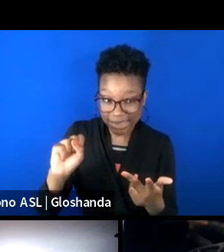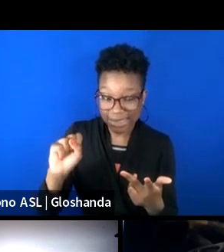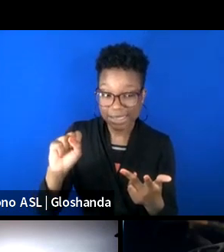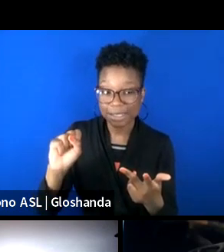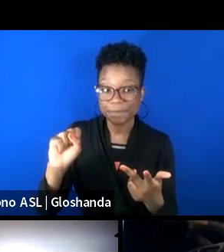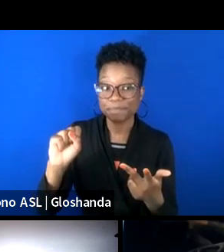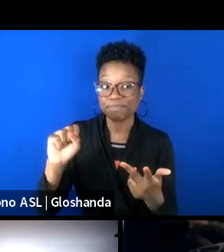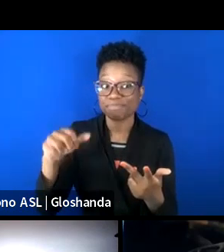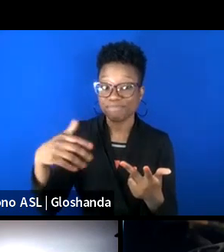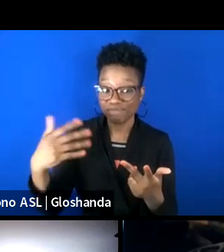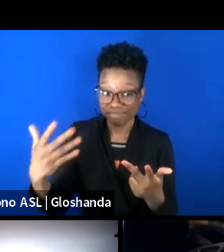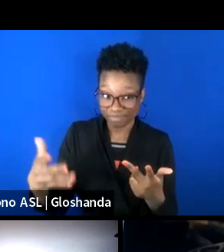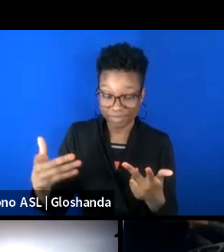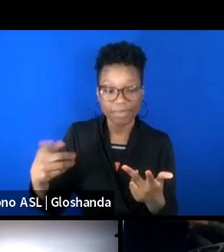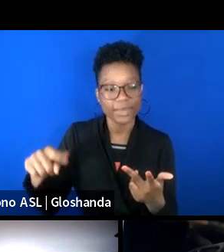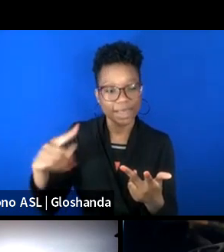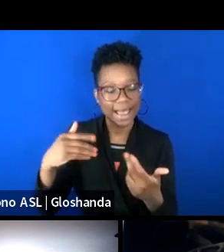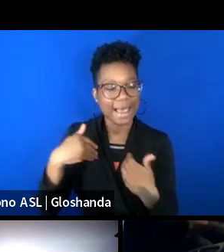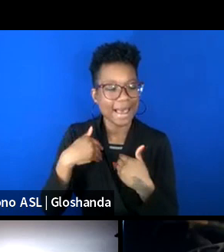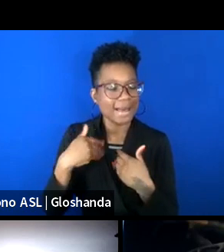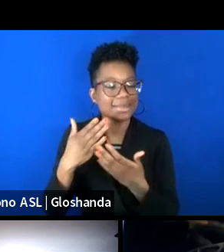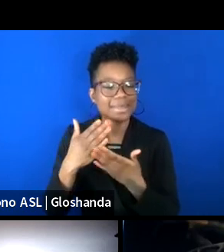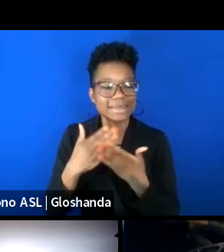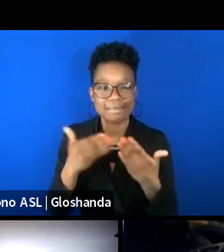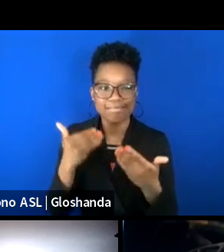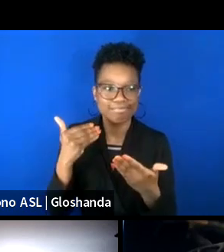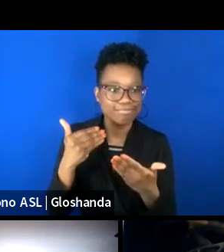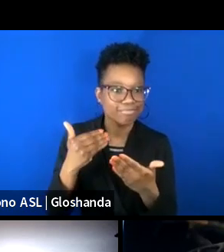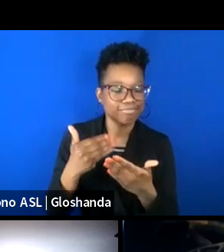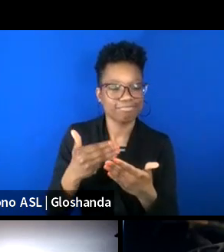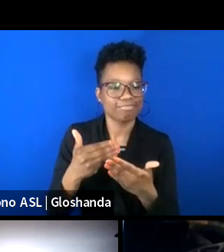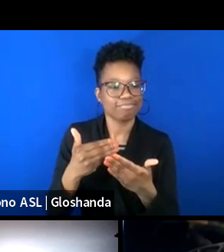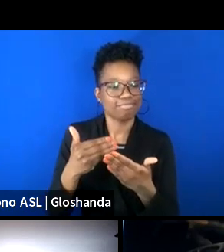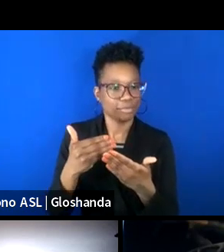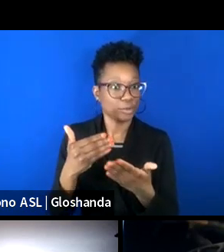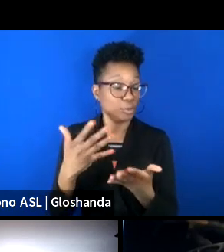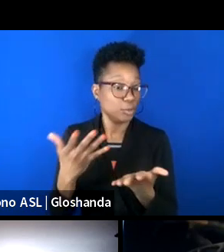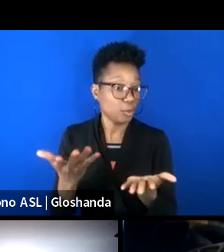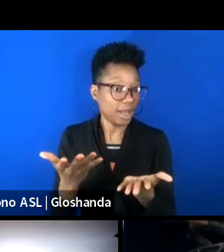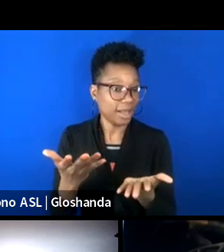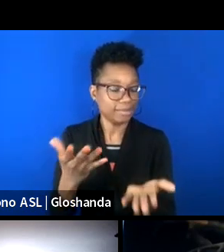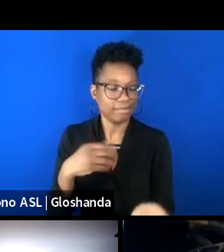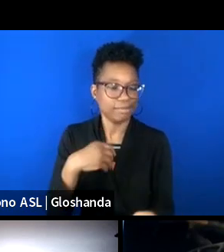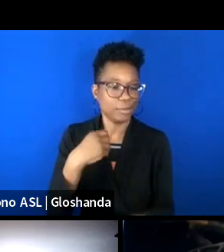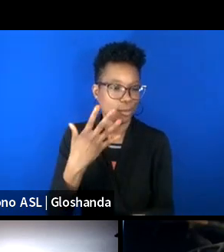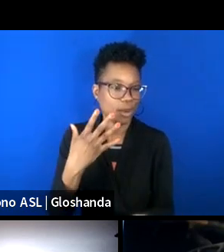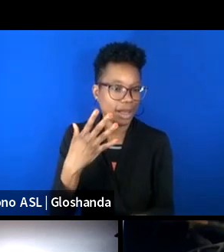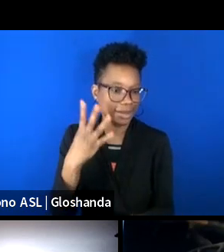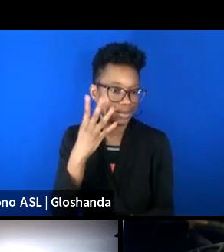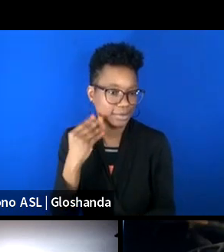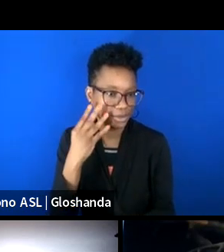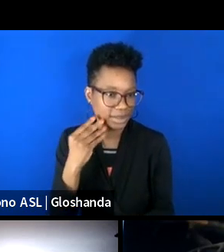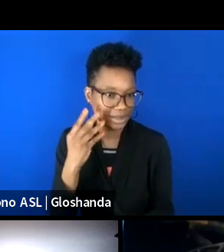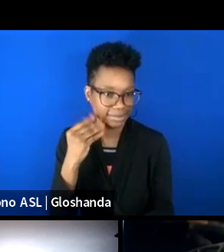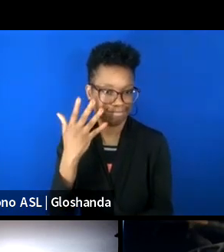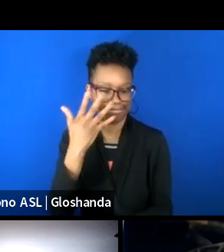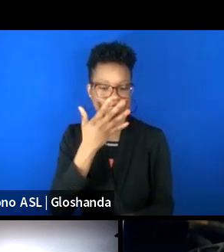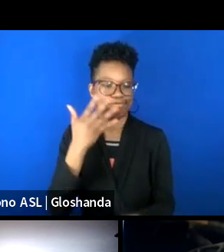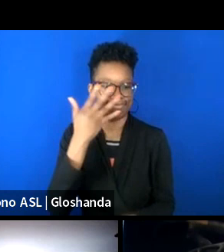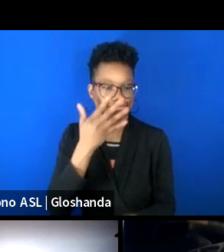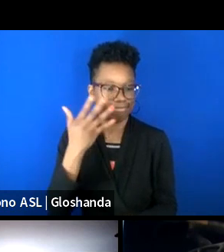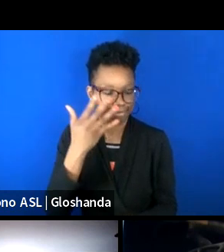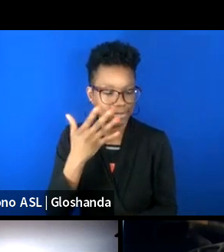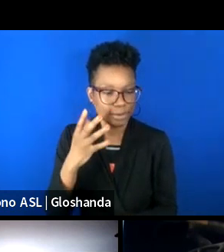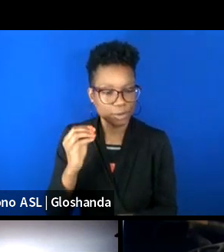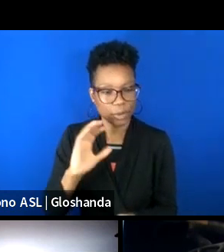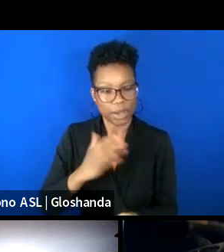and they have some proximity to whiteness. So our goal is to make sure that the entire community, as much as